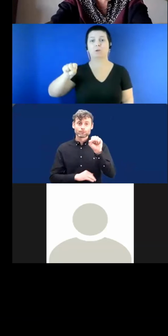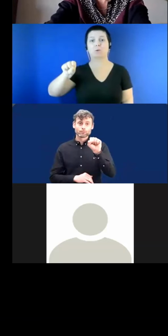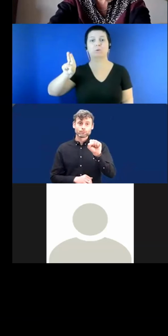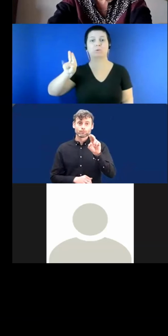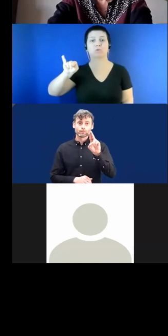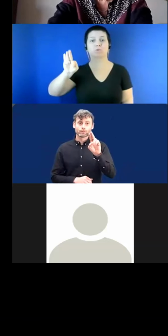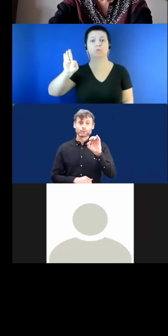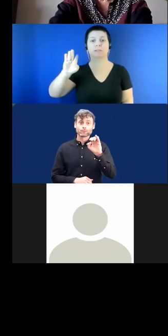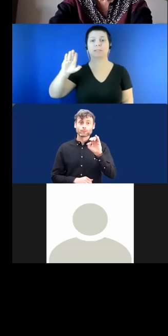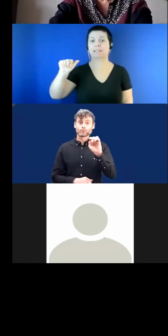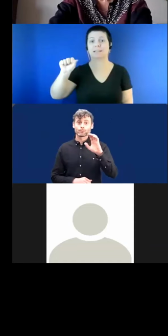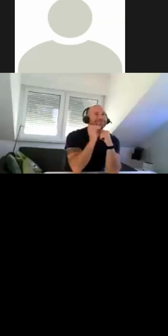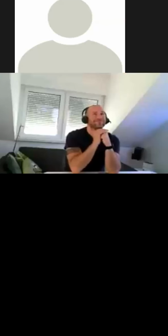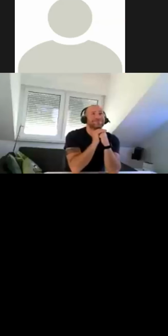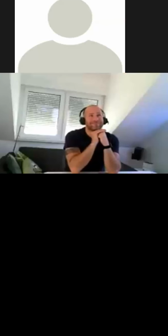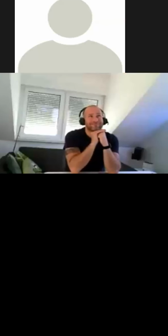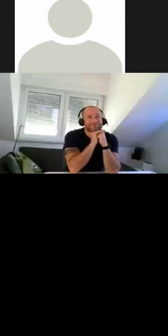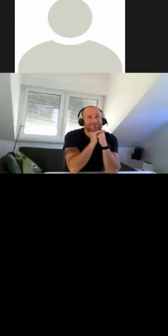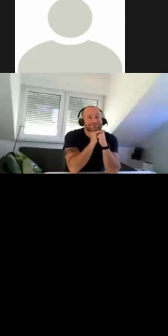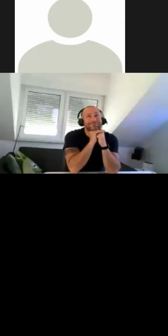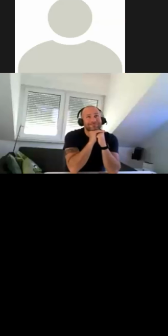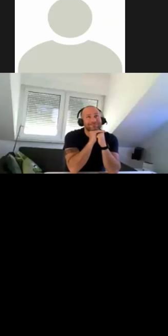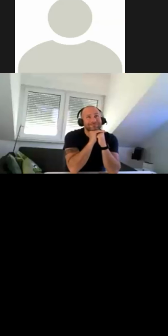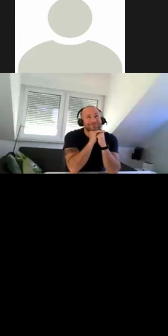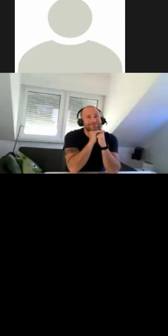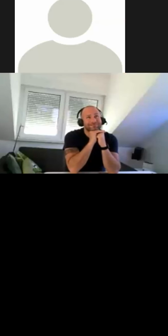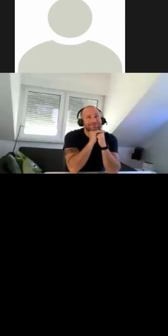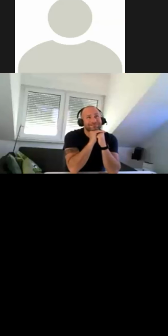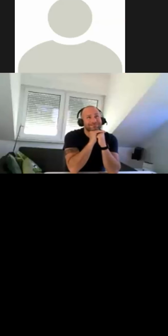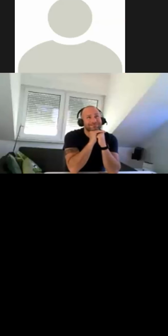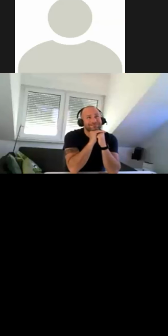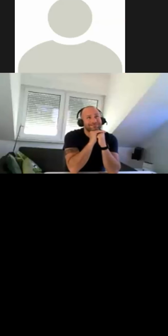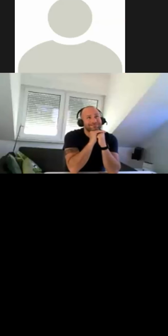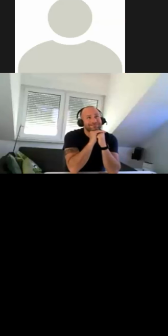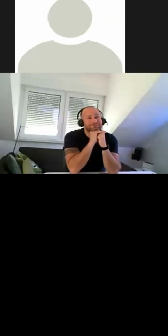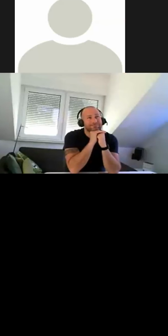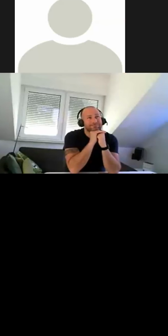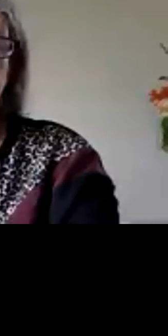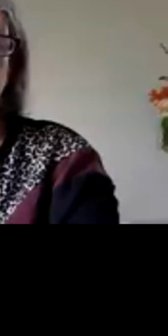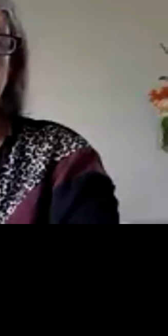event. And I hope I will be able to share my screen.